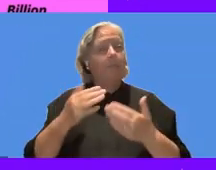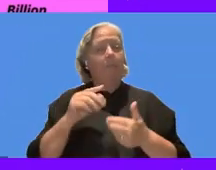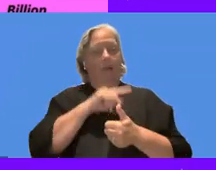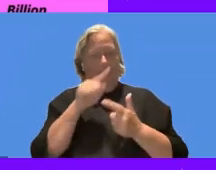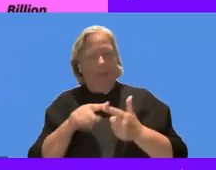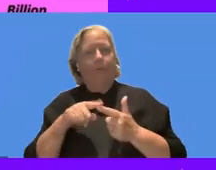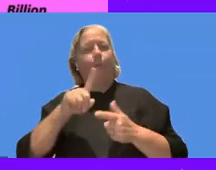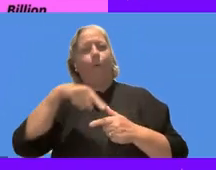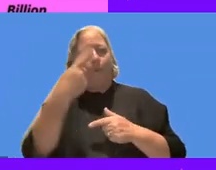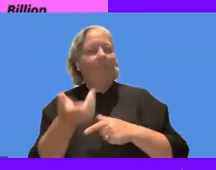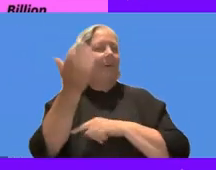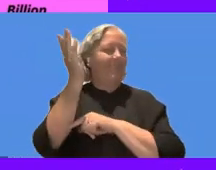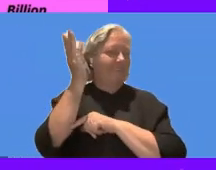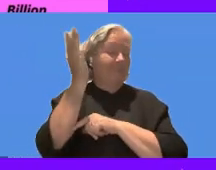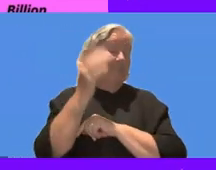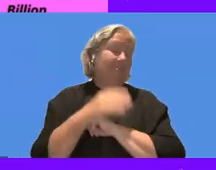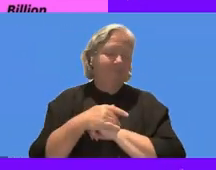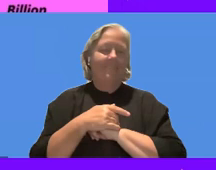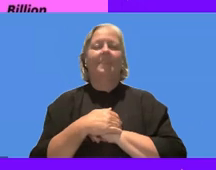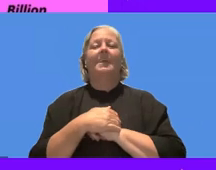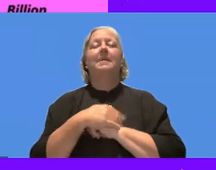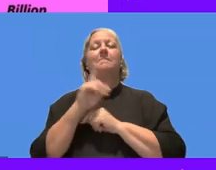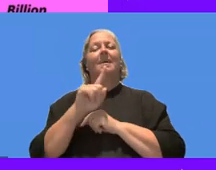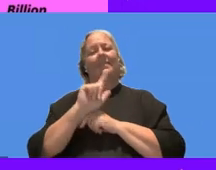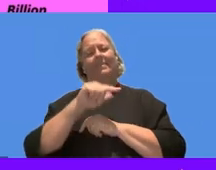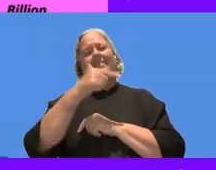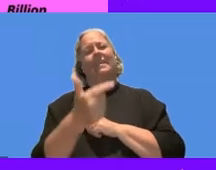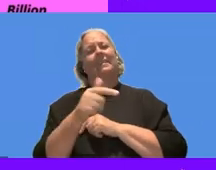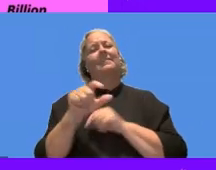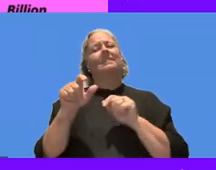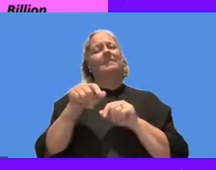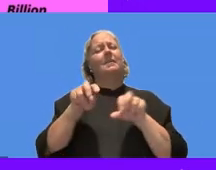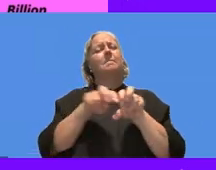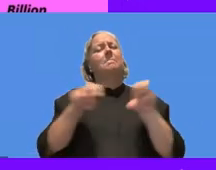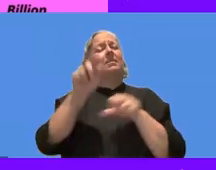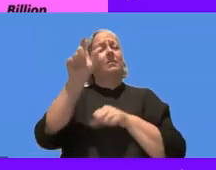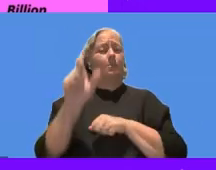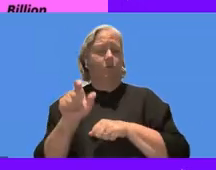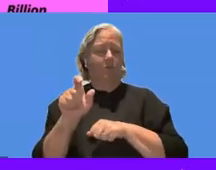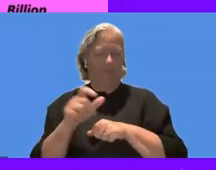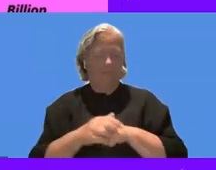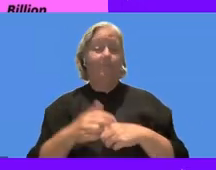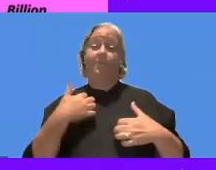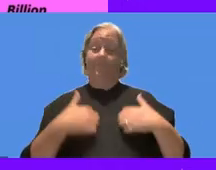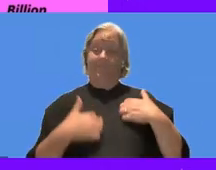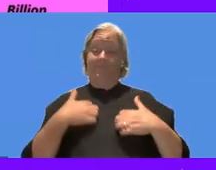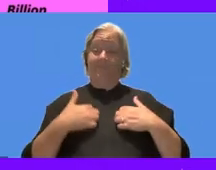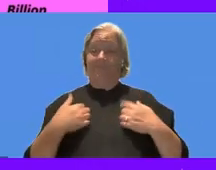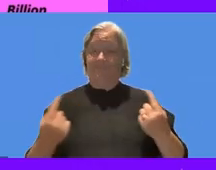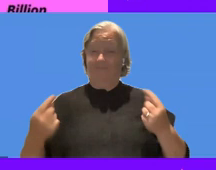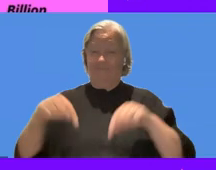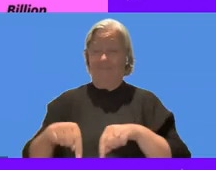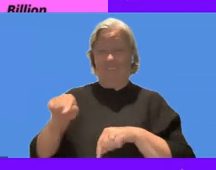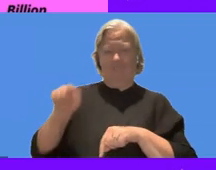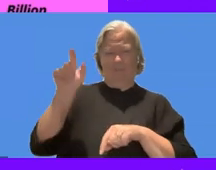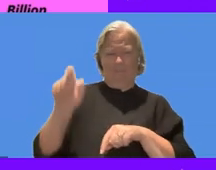But for now, I'm going to have to go on to our next panelist. So I'm really excited that we're being joined in this session today by Yagma, who